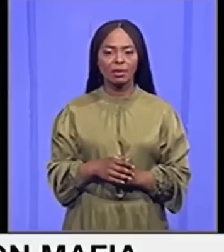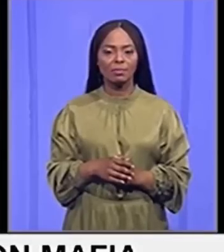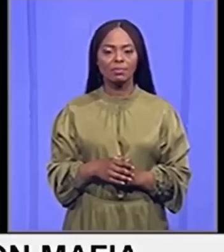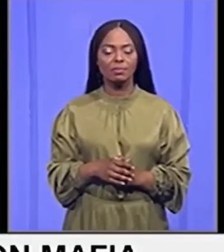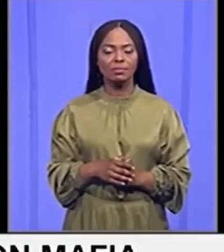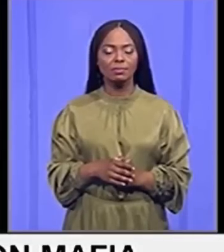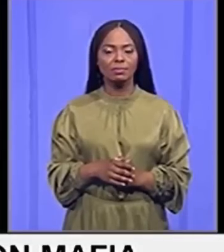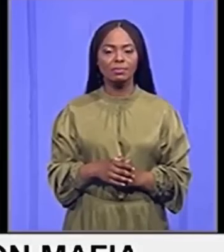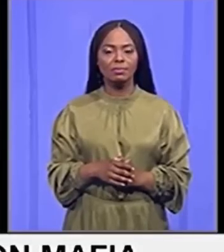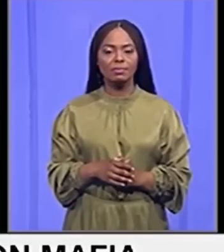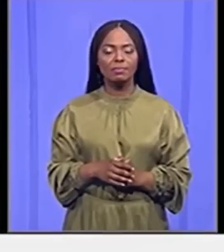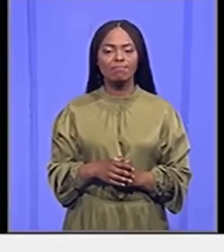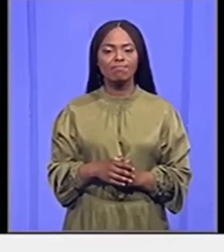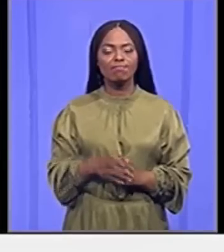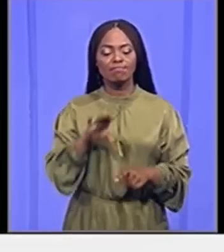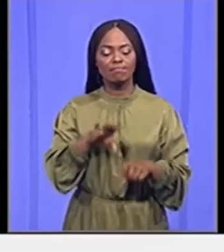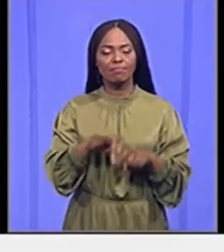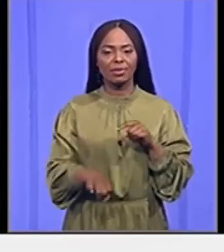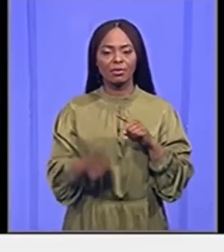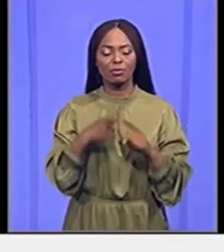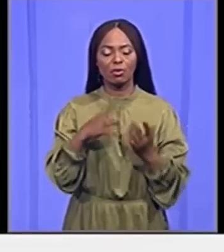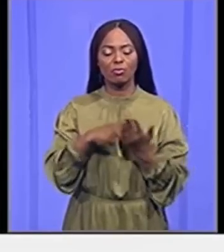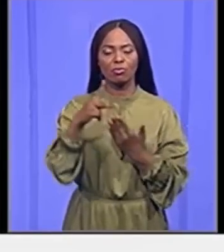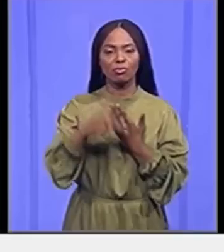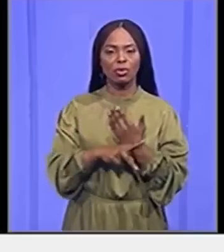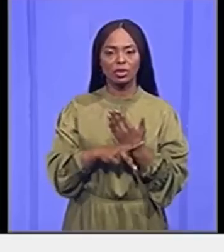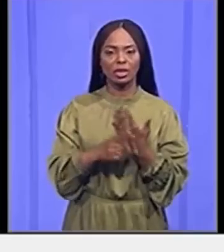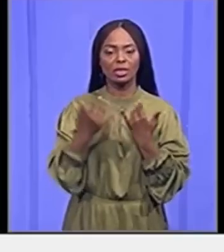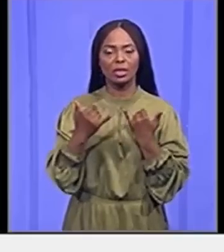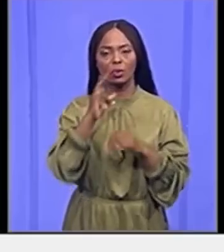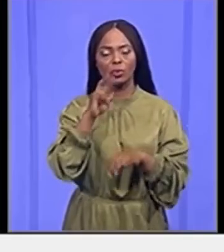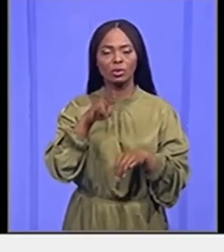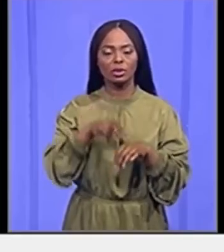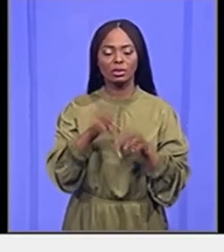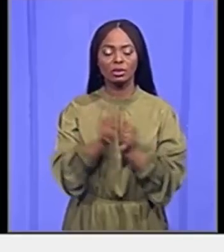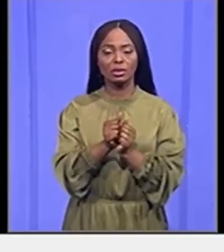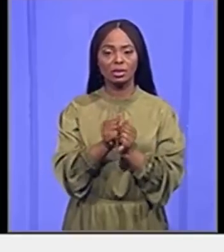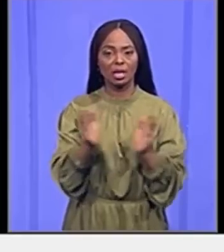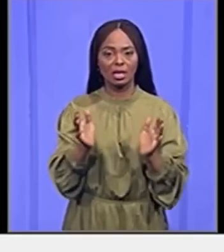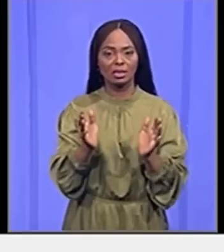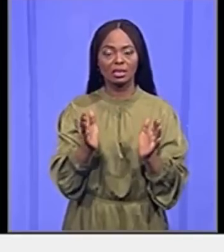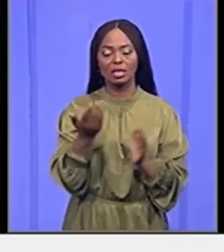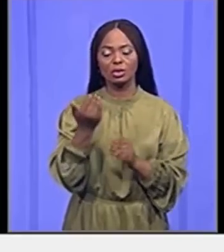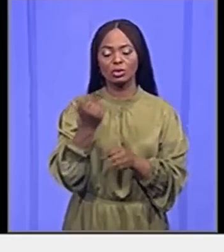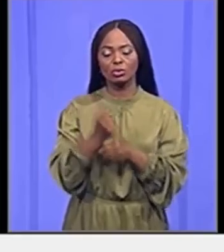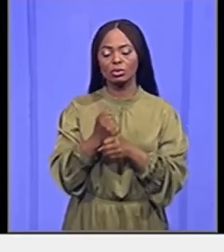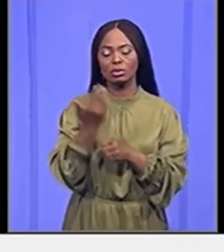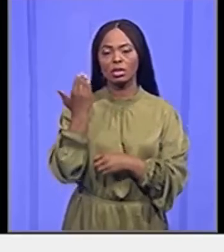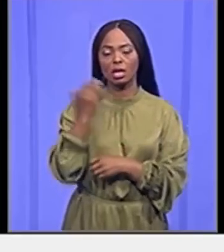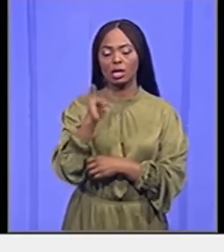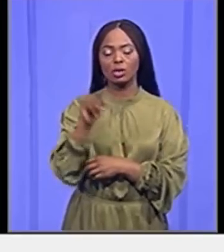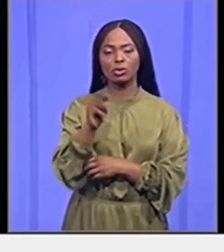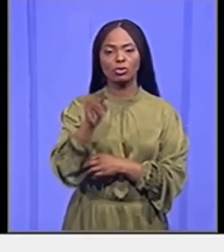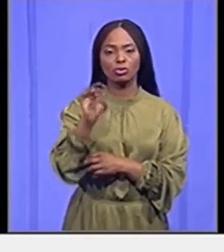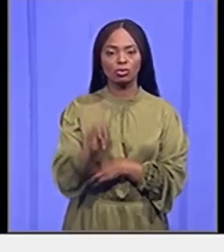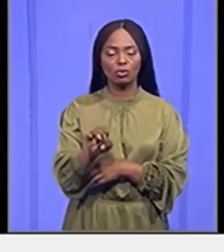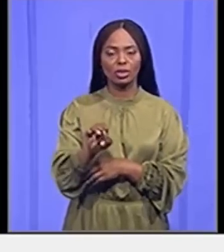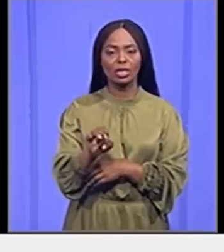What we discovered that project that was supposed to be started in June last year and then